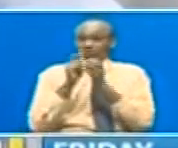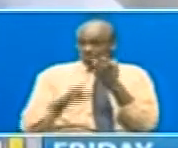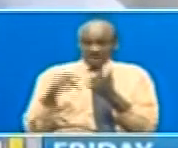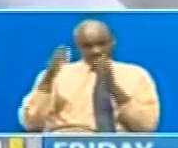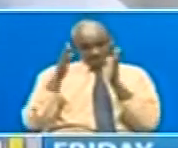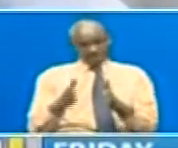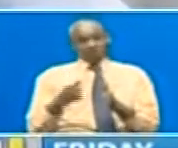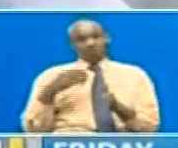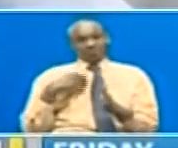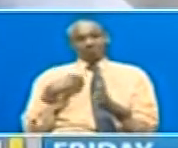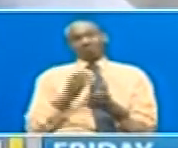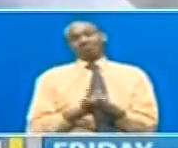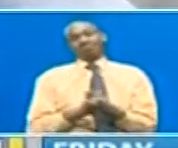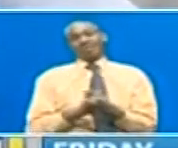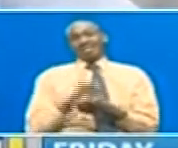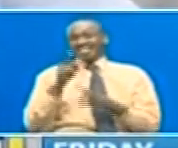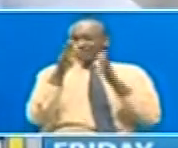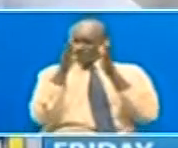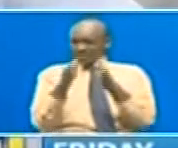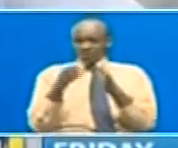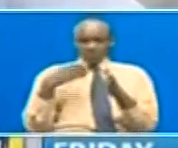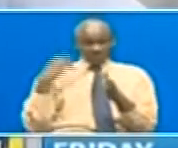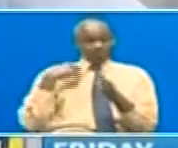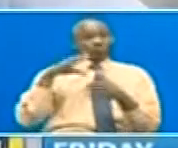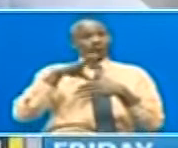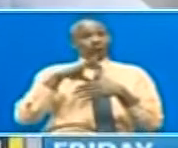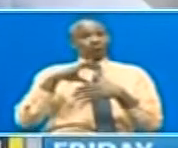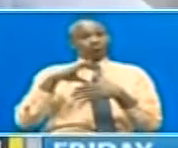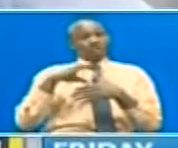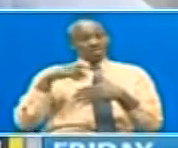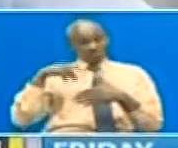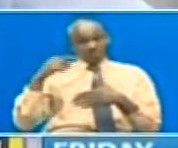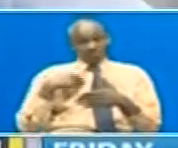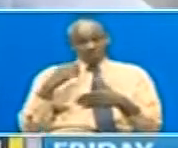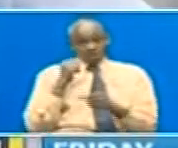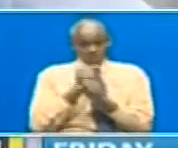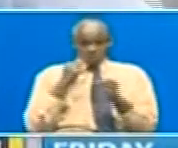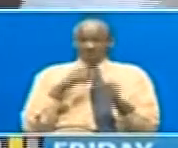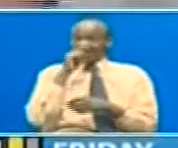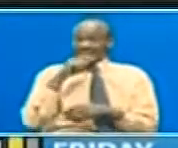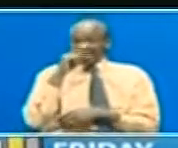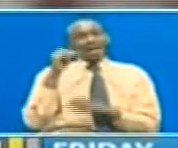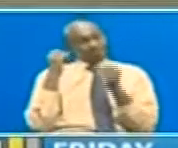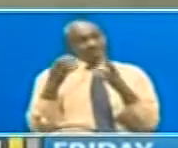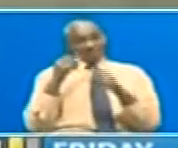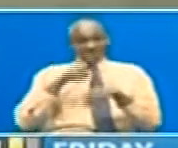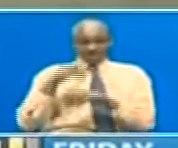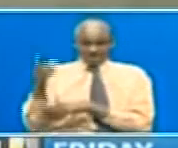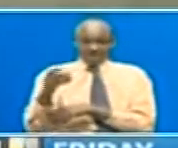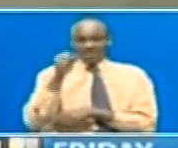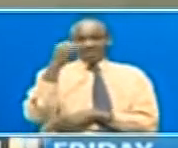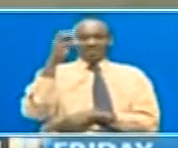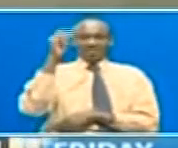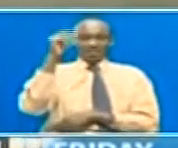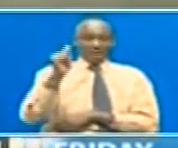was fired by the Leopards. Logarusic has been unattached by cutting his links with the Tanzanian side, Simba FC, in